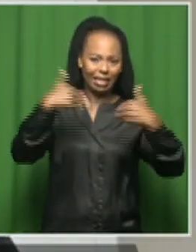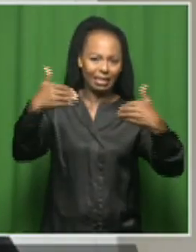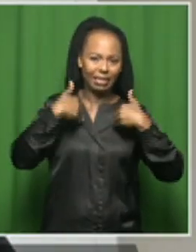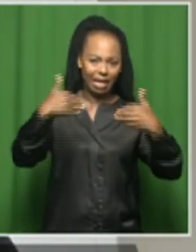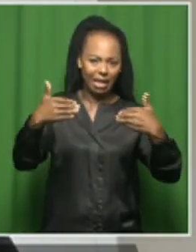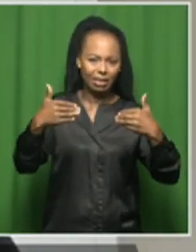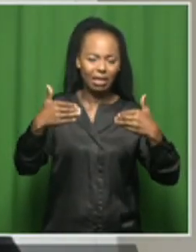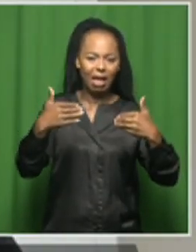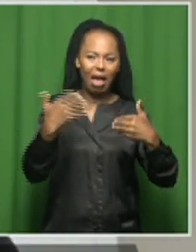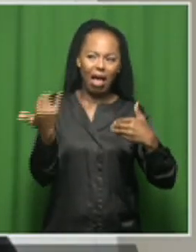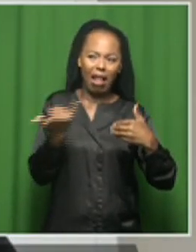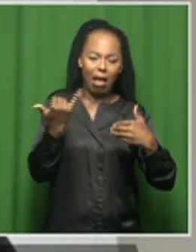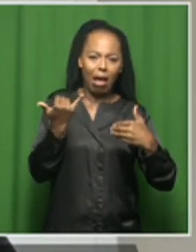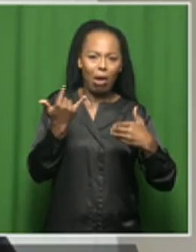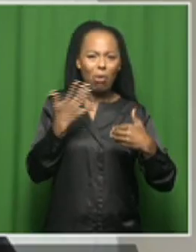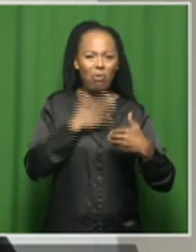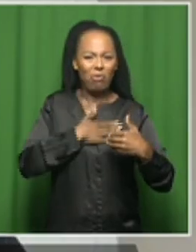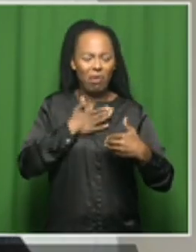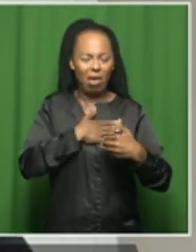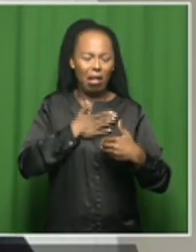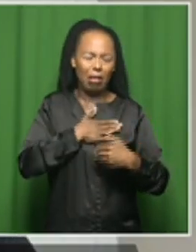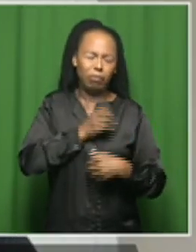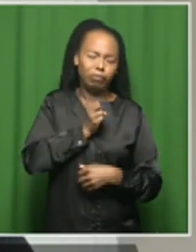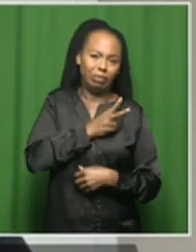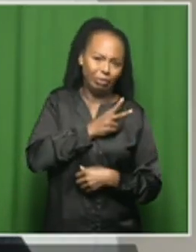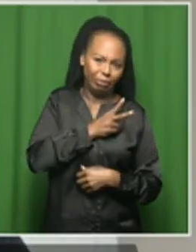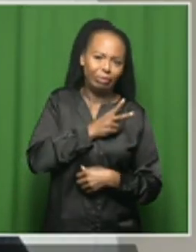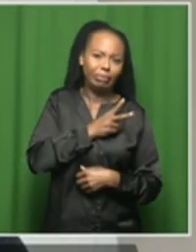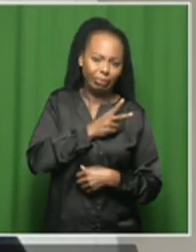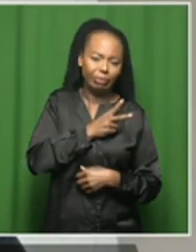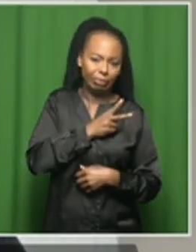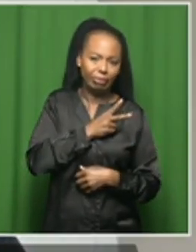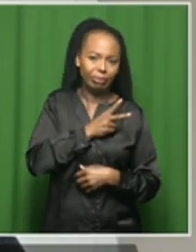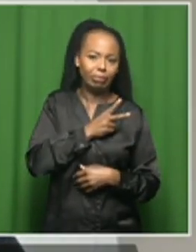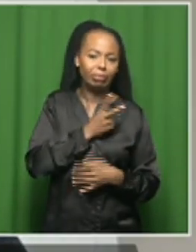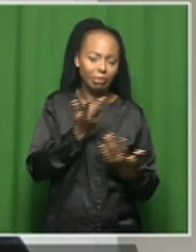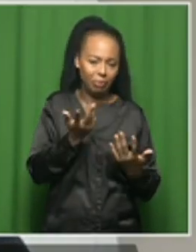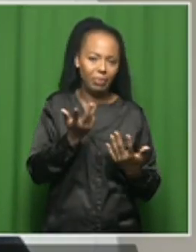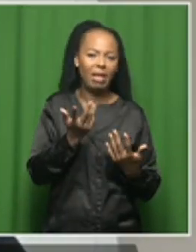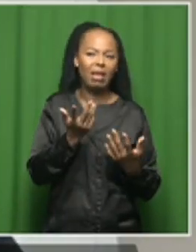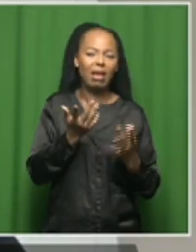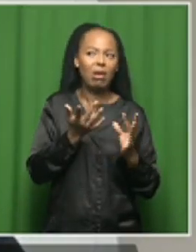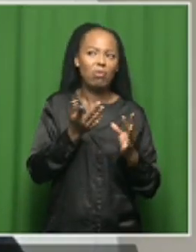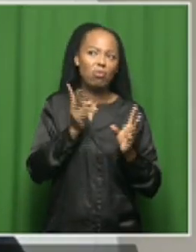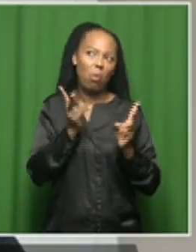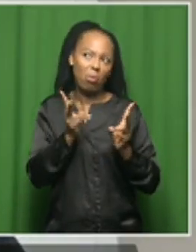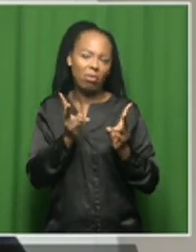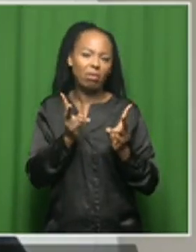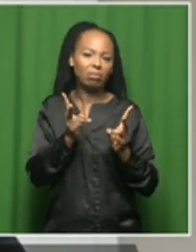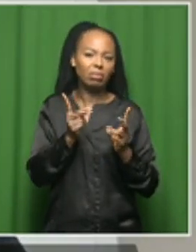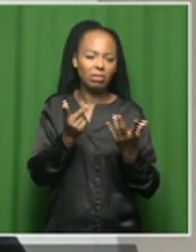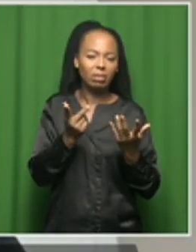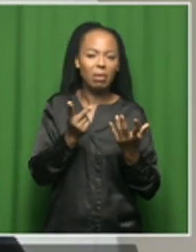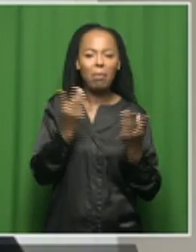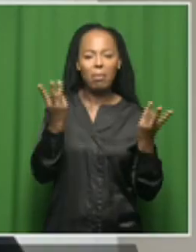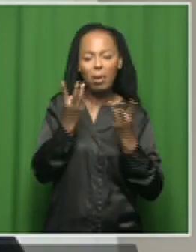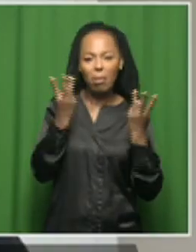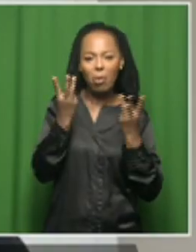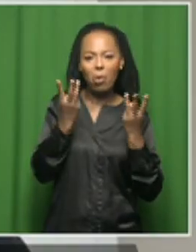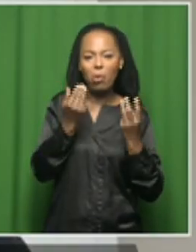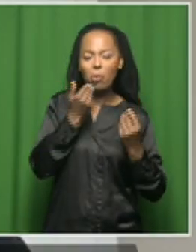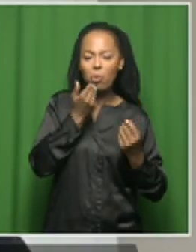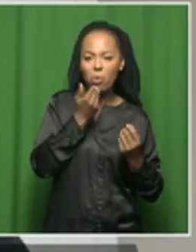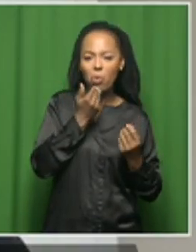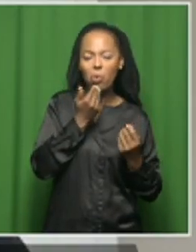for arthritis, whereas gout is more associated with more obese people. They